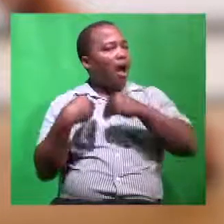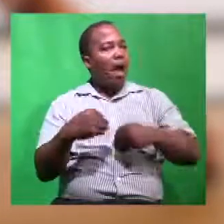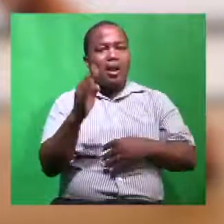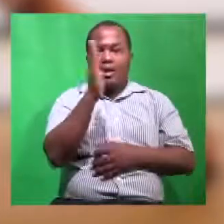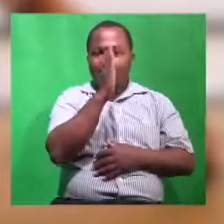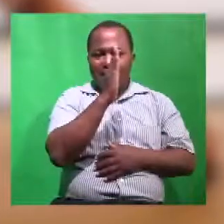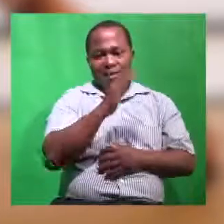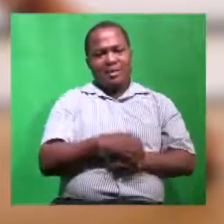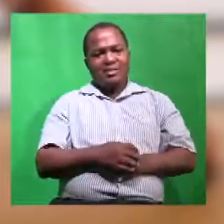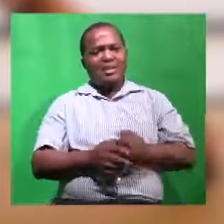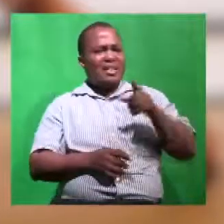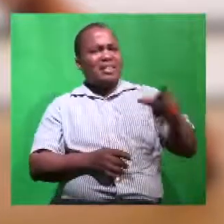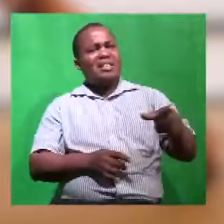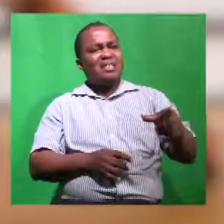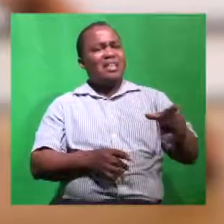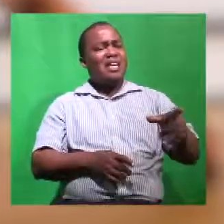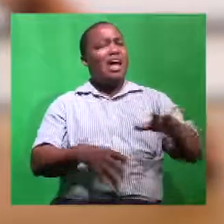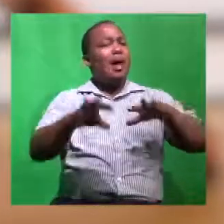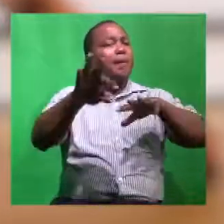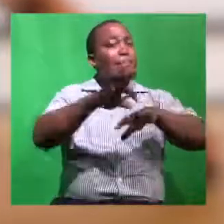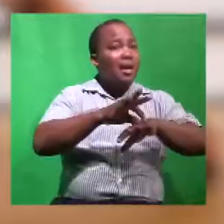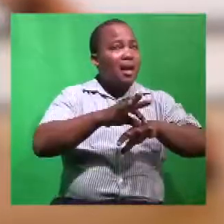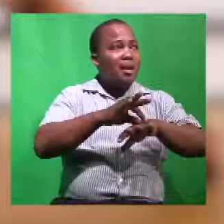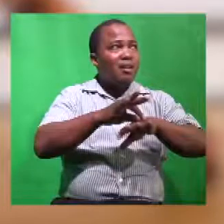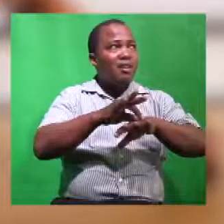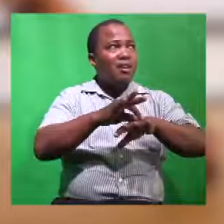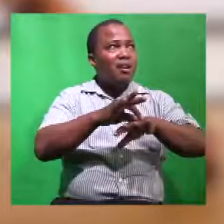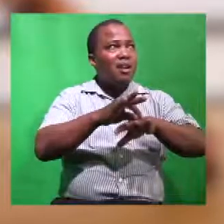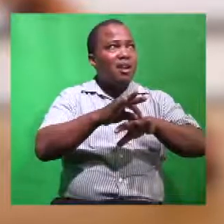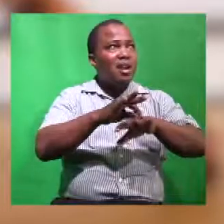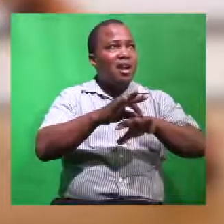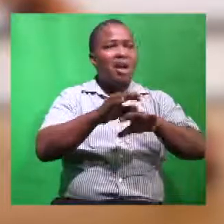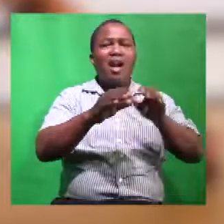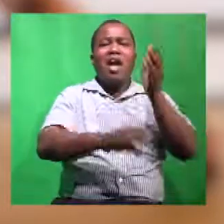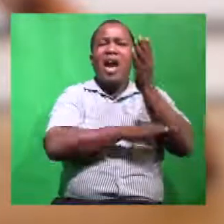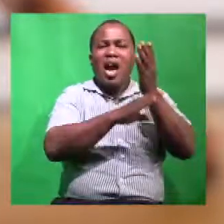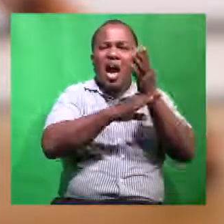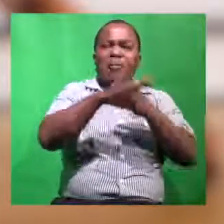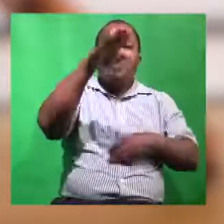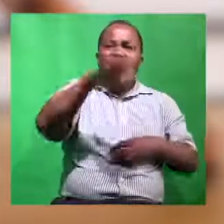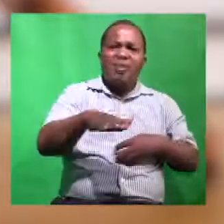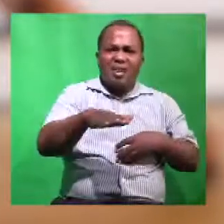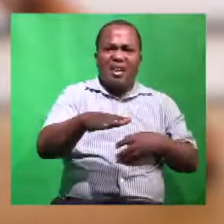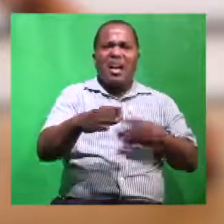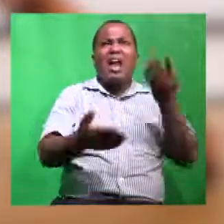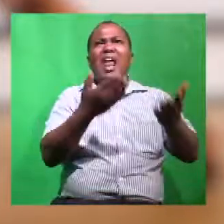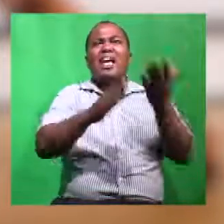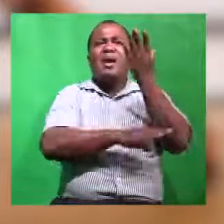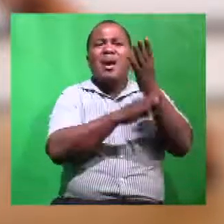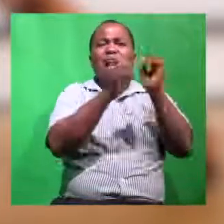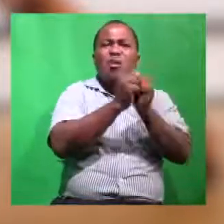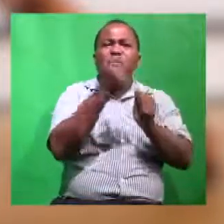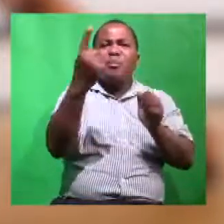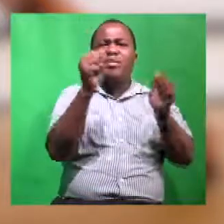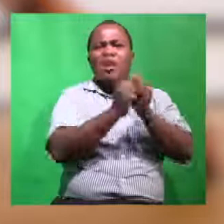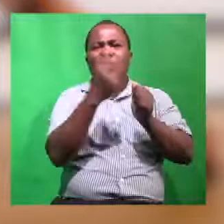girls are married at tender age, which brings a lot of problem to them. You're